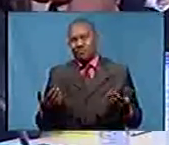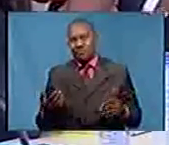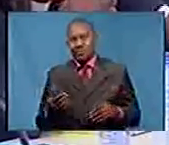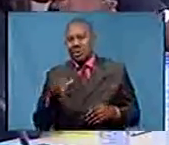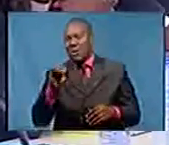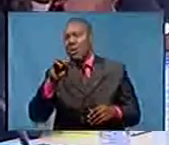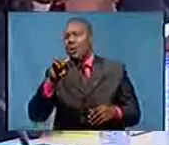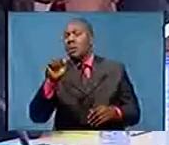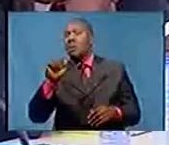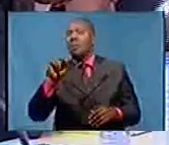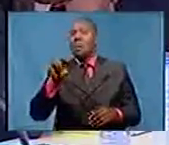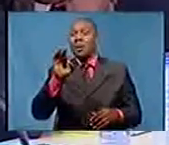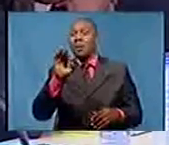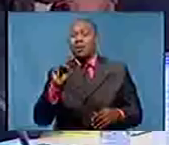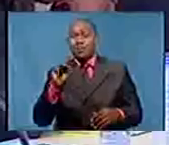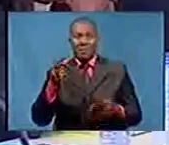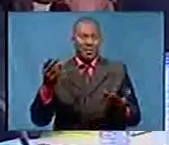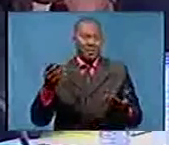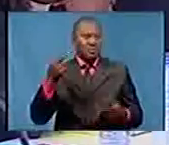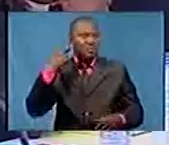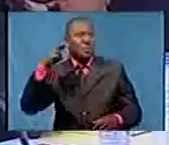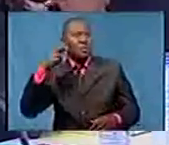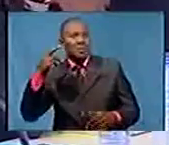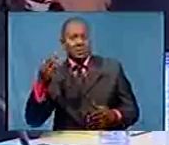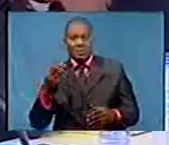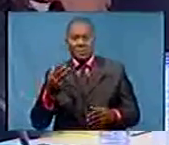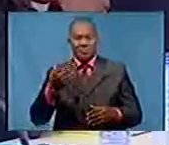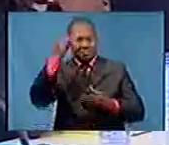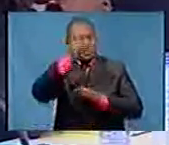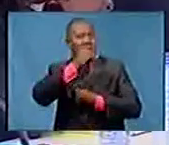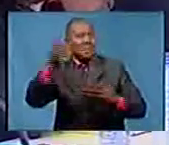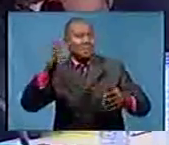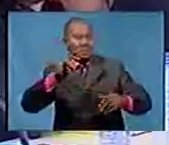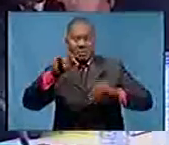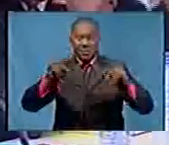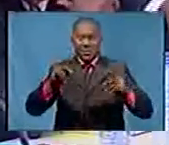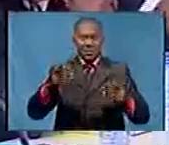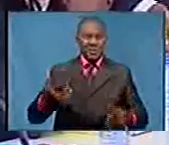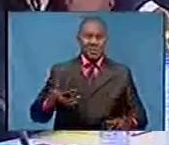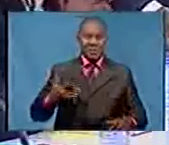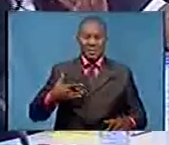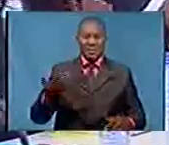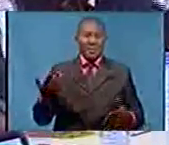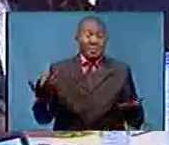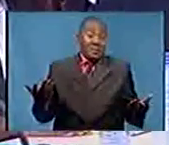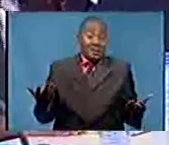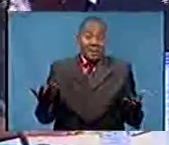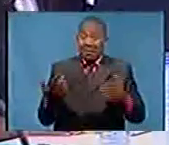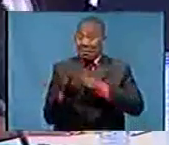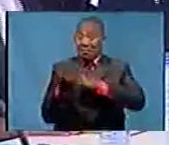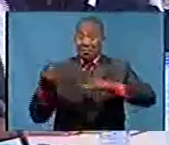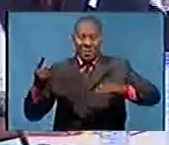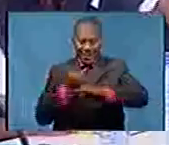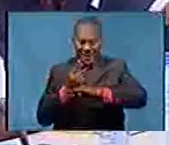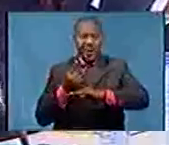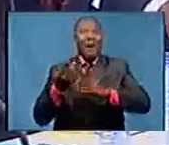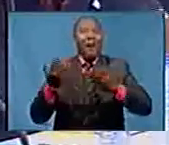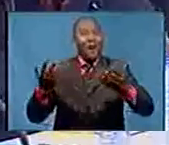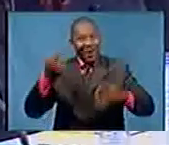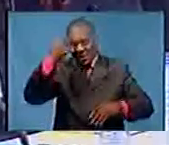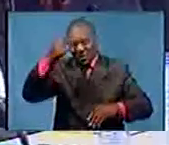Umam FM and you are talking to your people, you think it is a platform, a political platform, and you